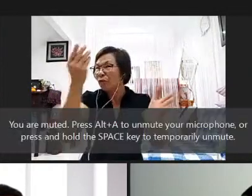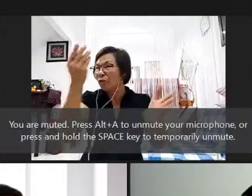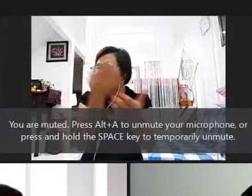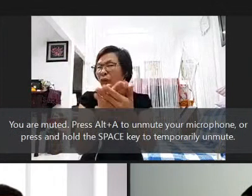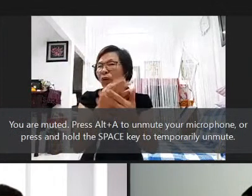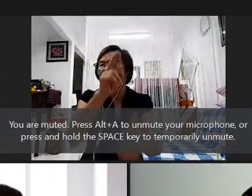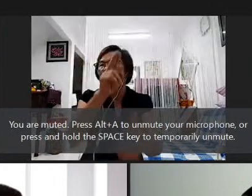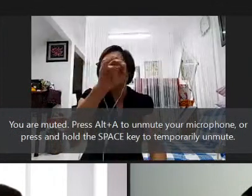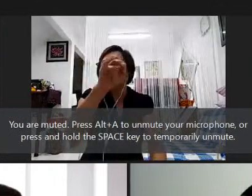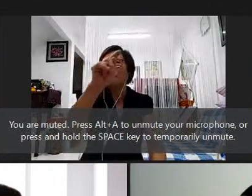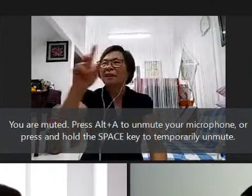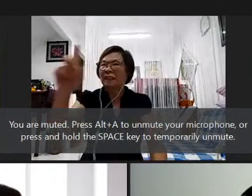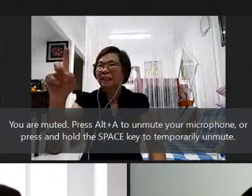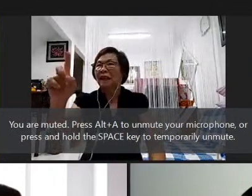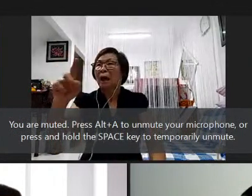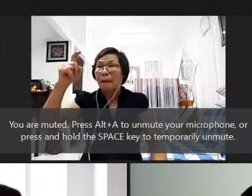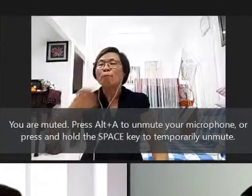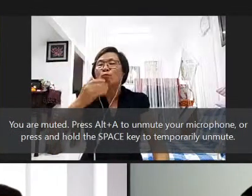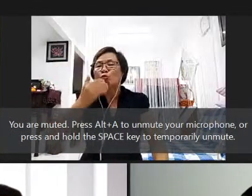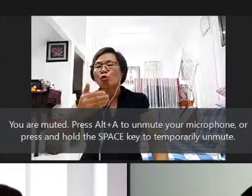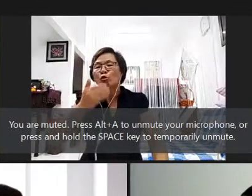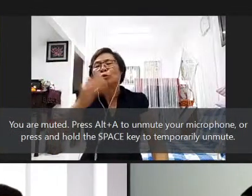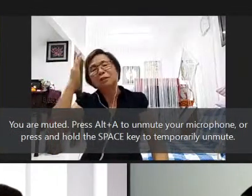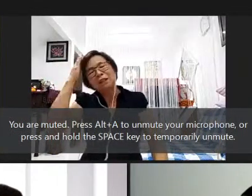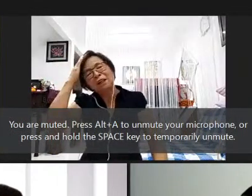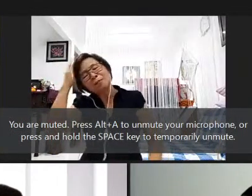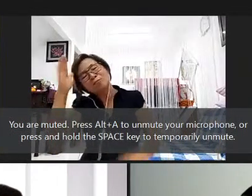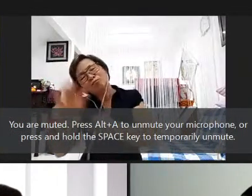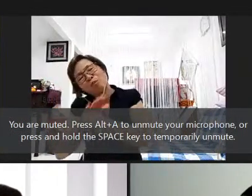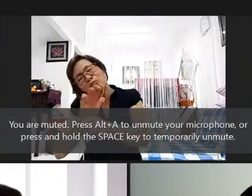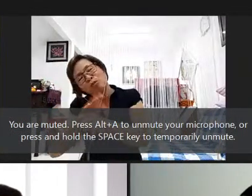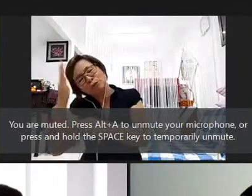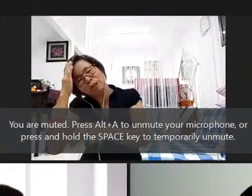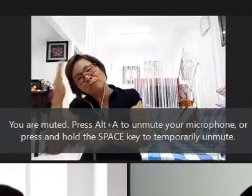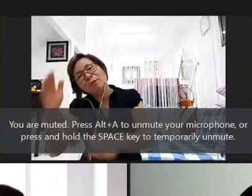good sleep. Thank you, Dr. Gan. Dr. Pang?